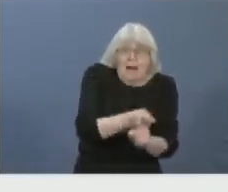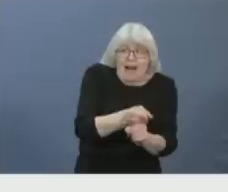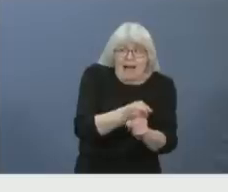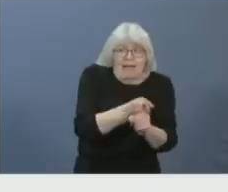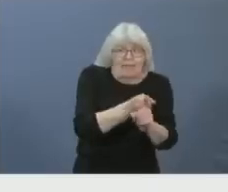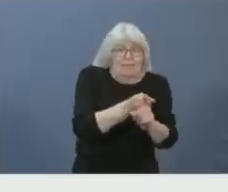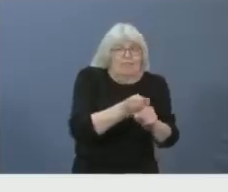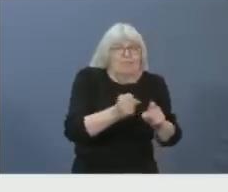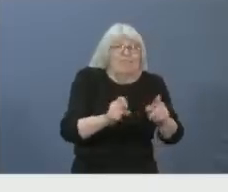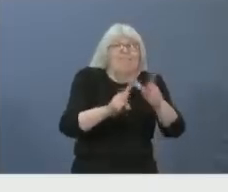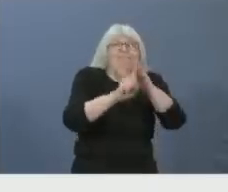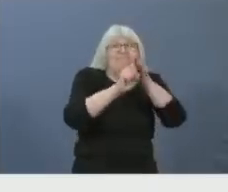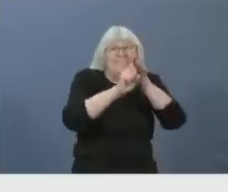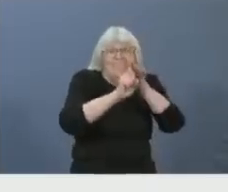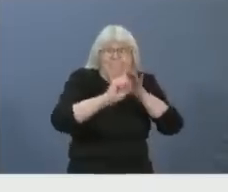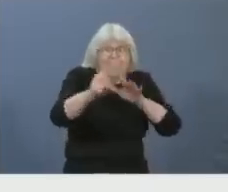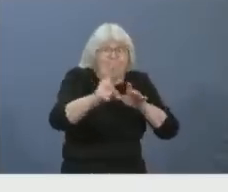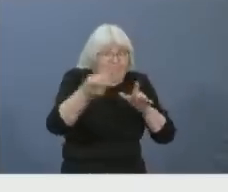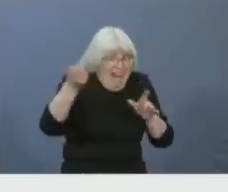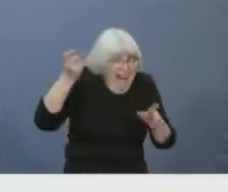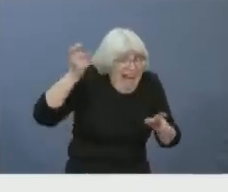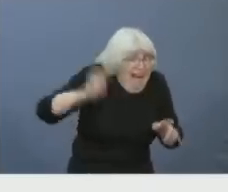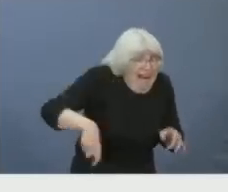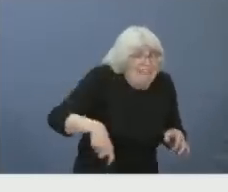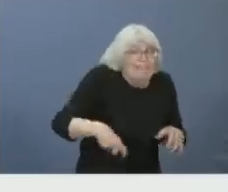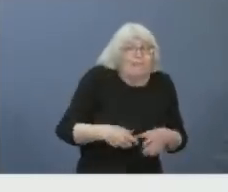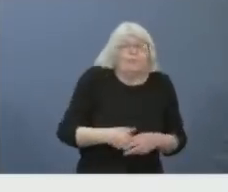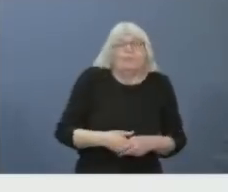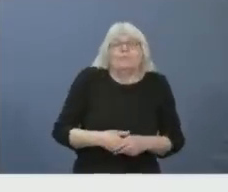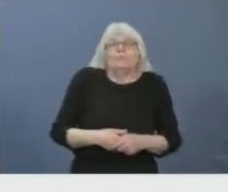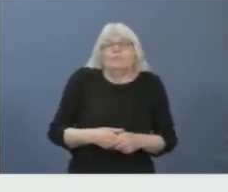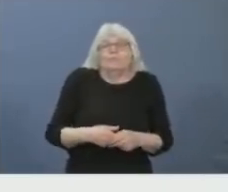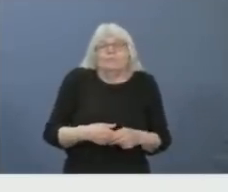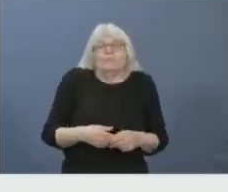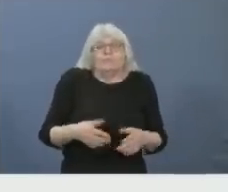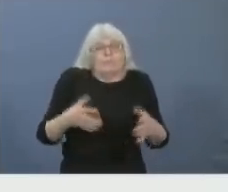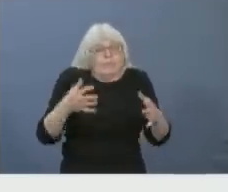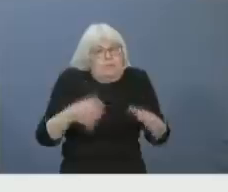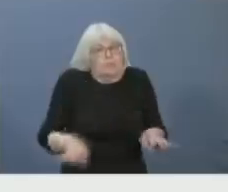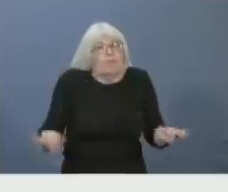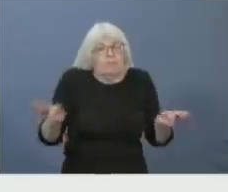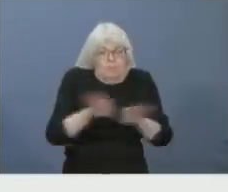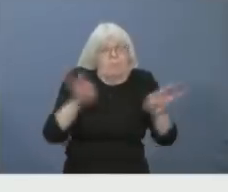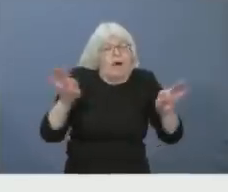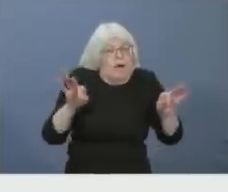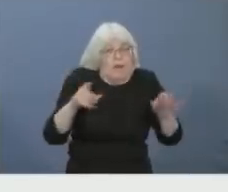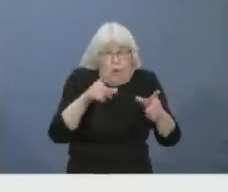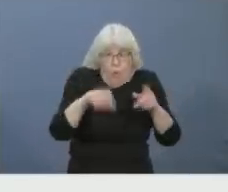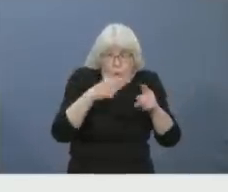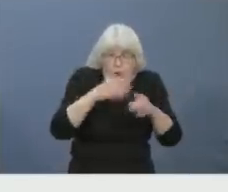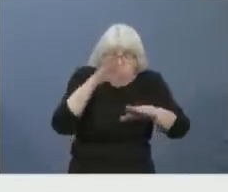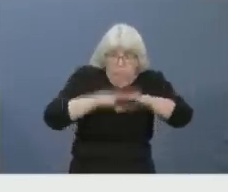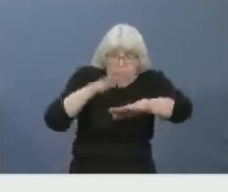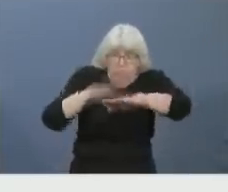the with local authorities to suggest that it's really important that they leave the area right away, please go to